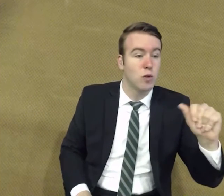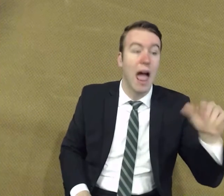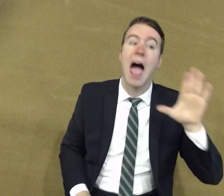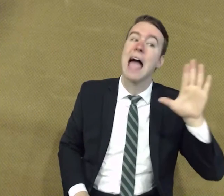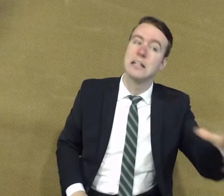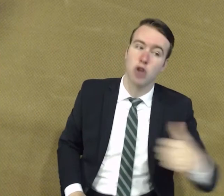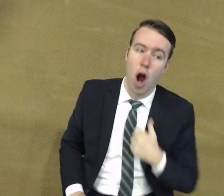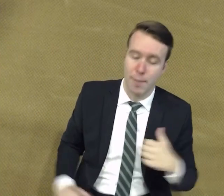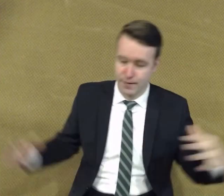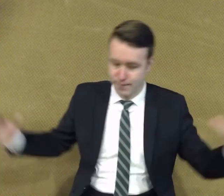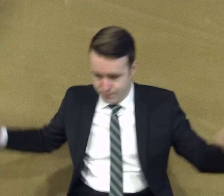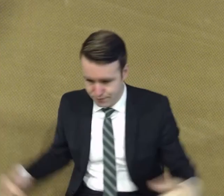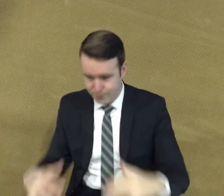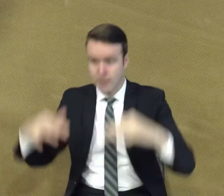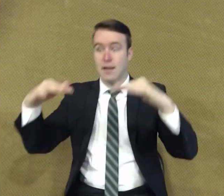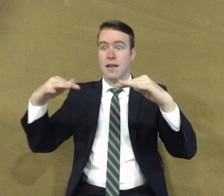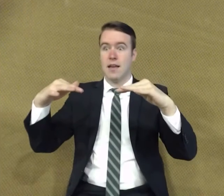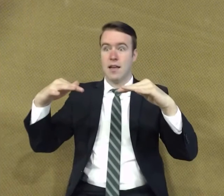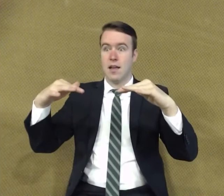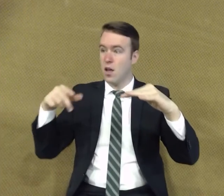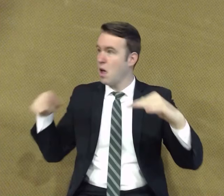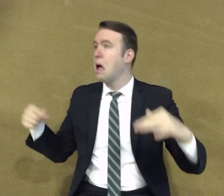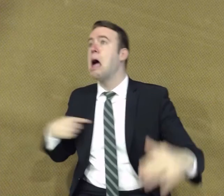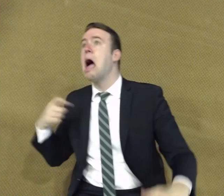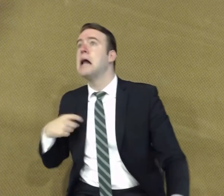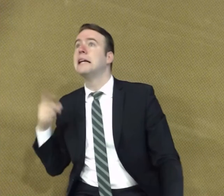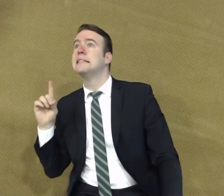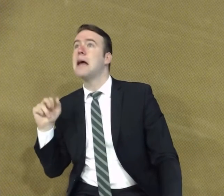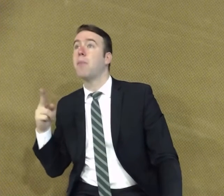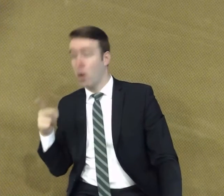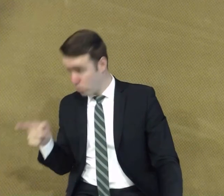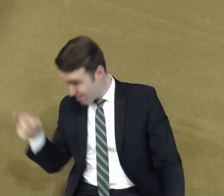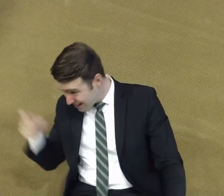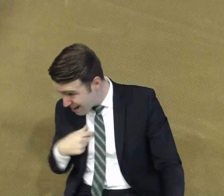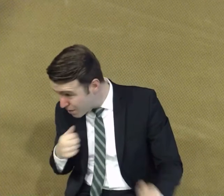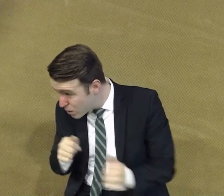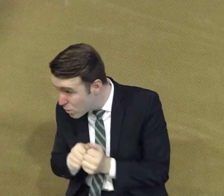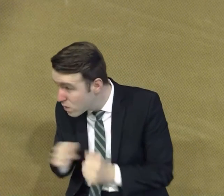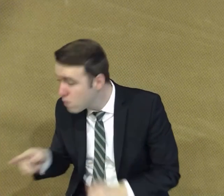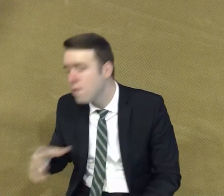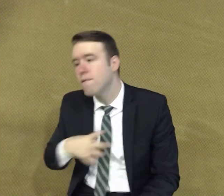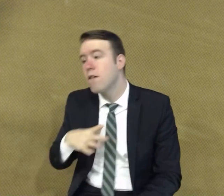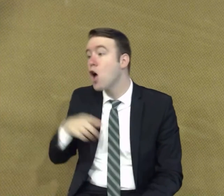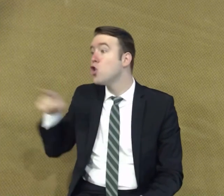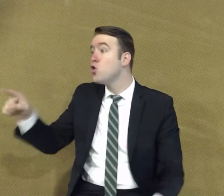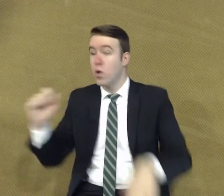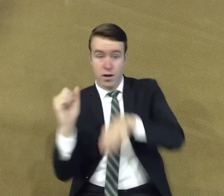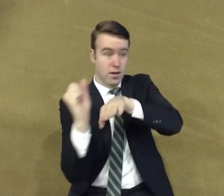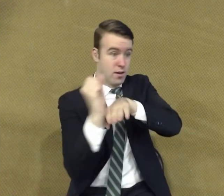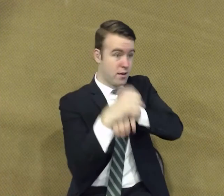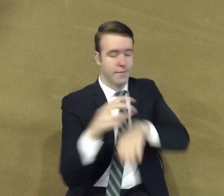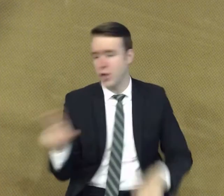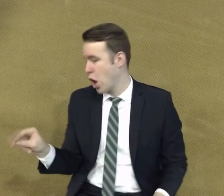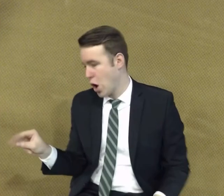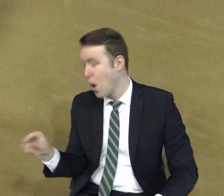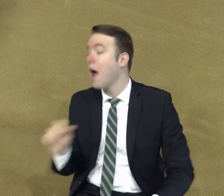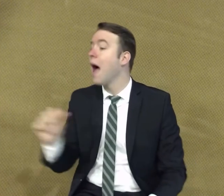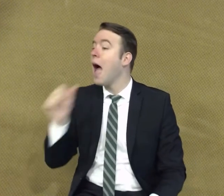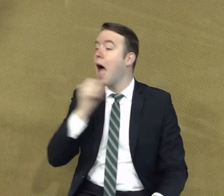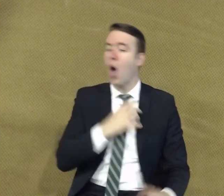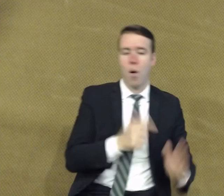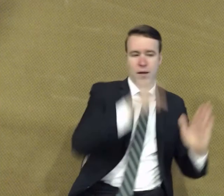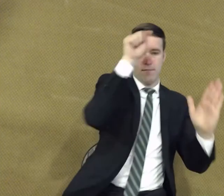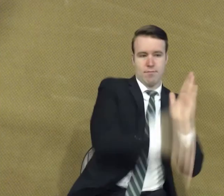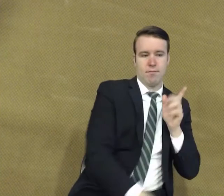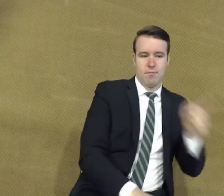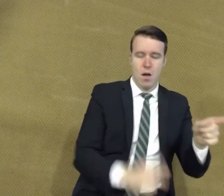She tells him, because you had to have me go with you, you will not be the one that takes Sisera down. A woman will